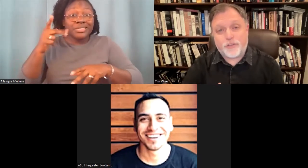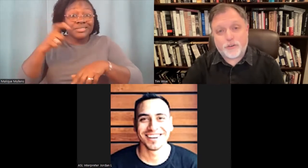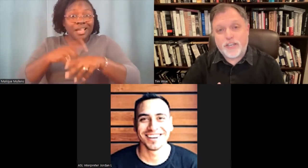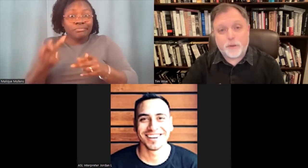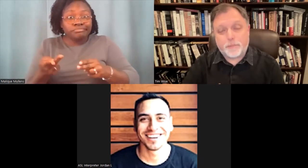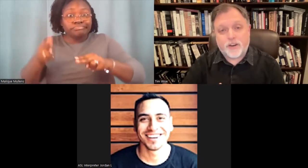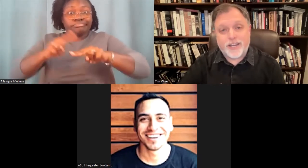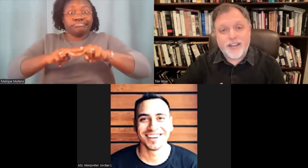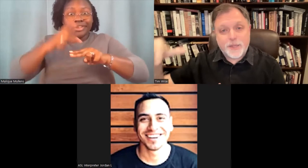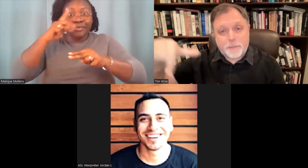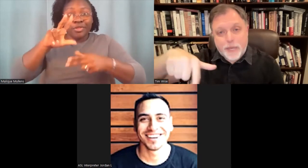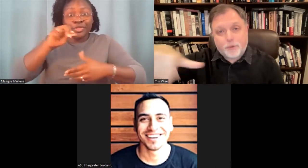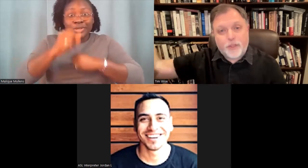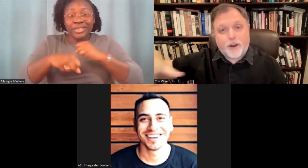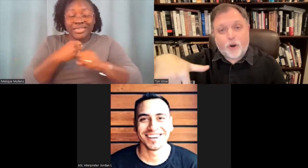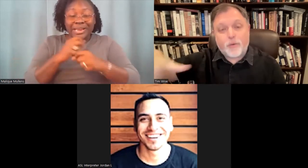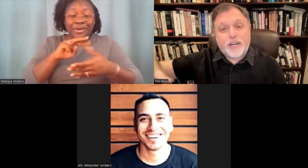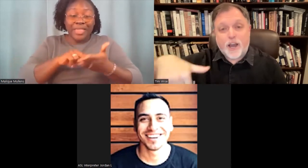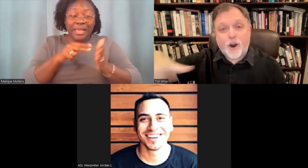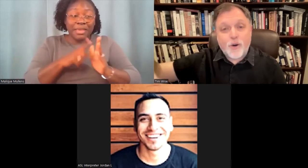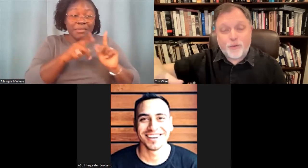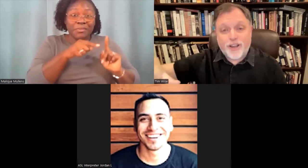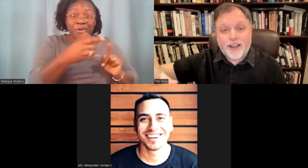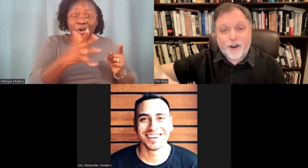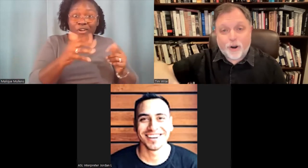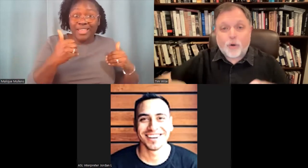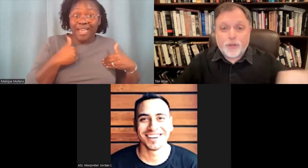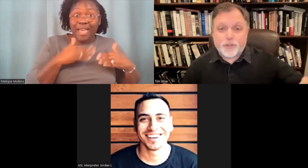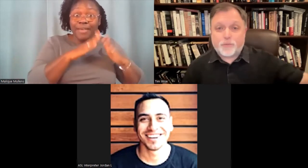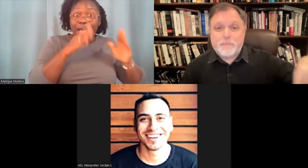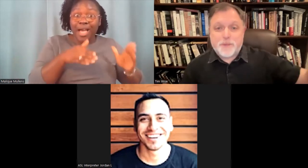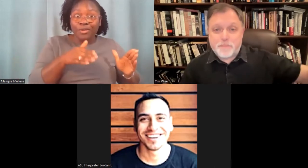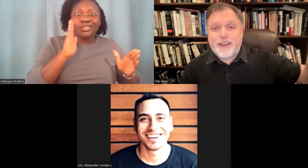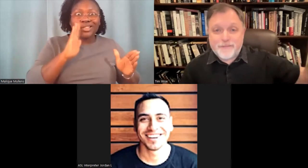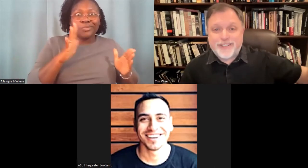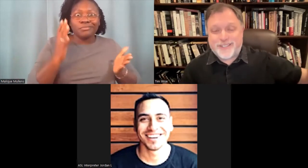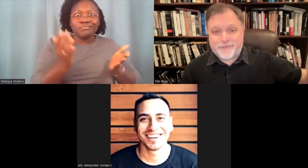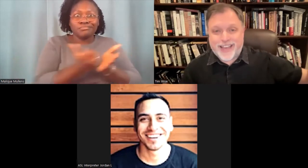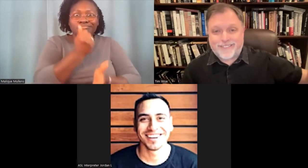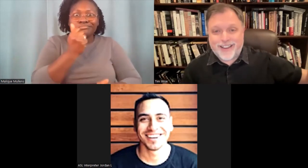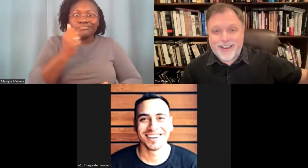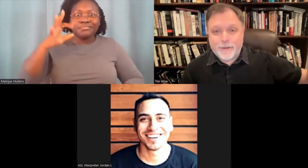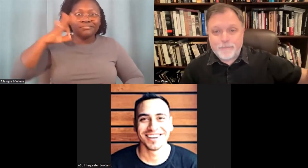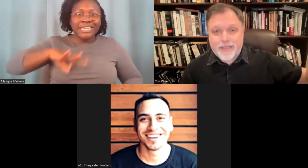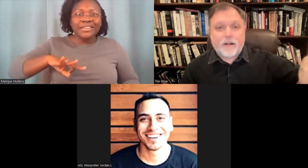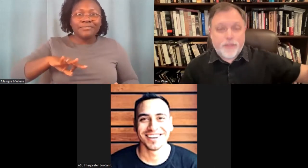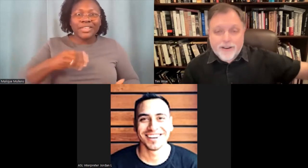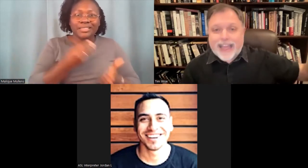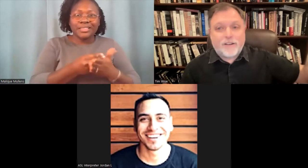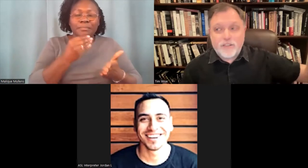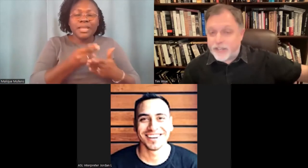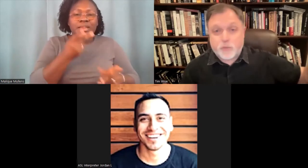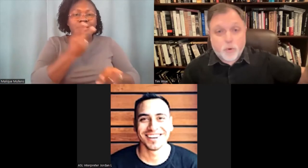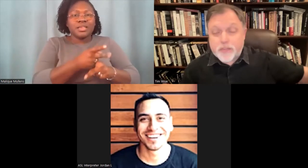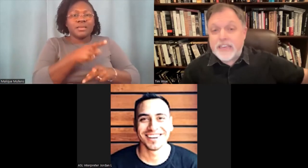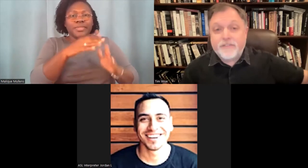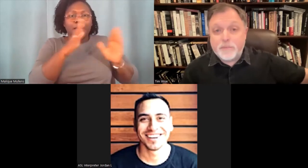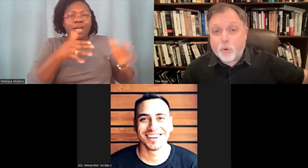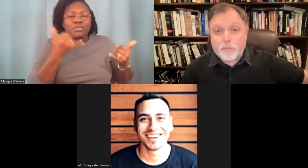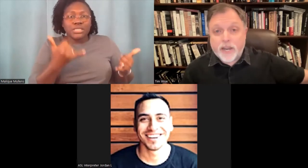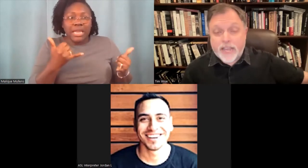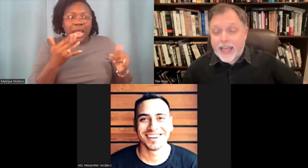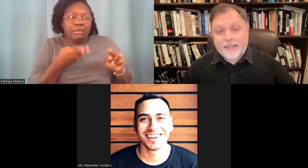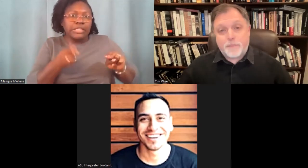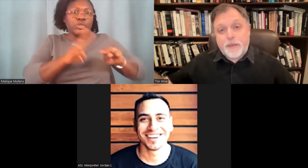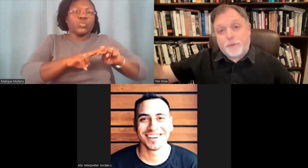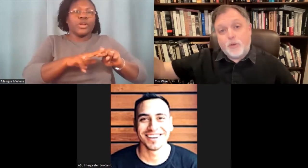over a 30-year period, the people that already own are going to reap the benefits of that, right? Now their housing is worth even